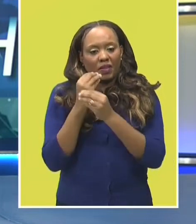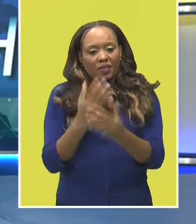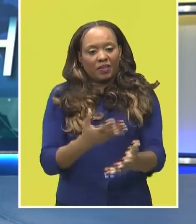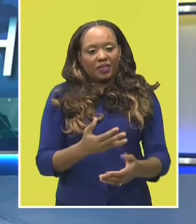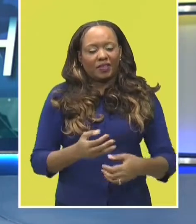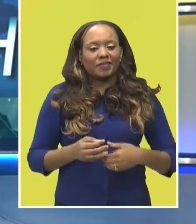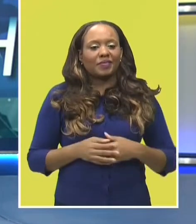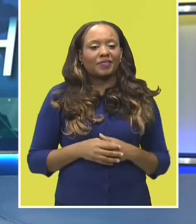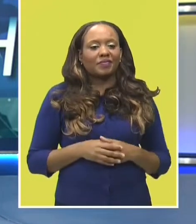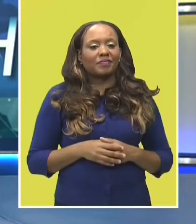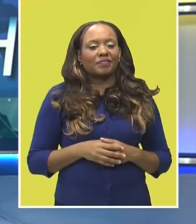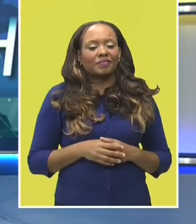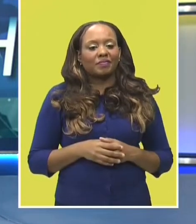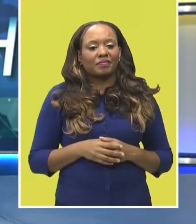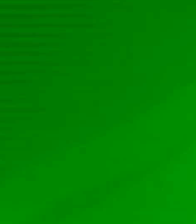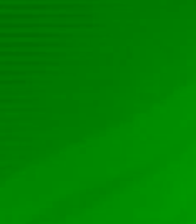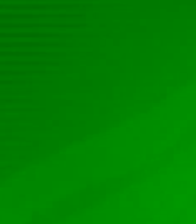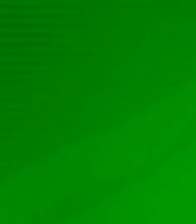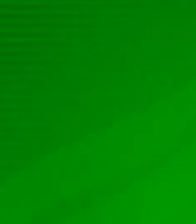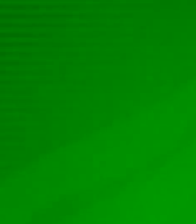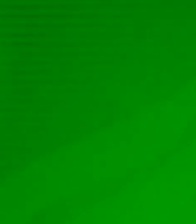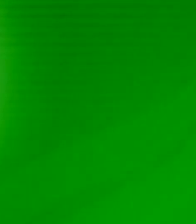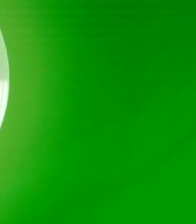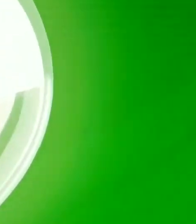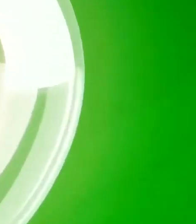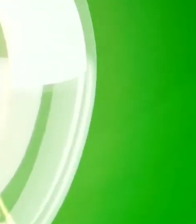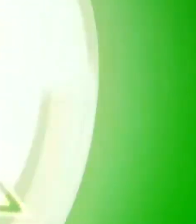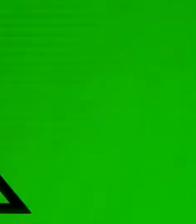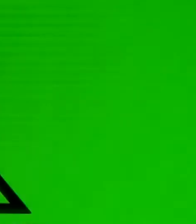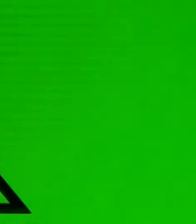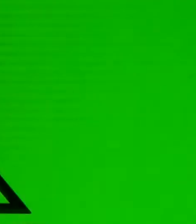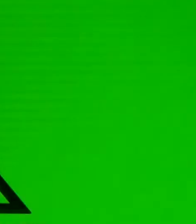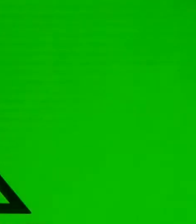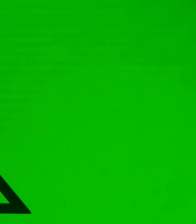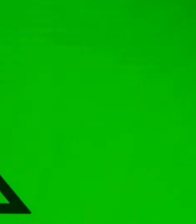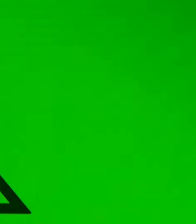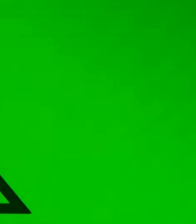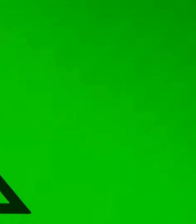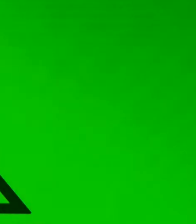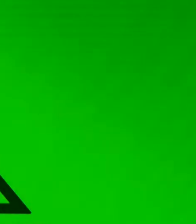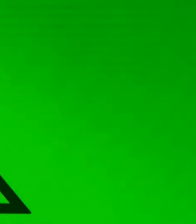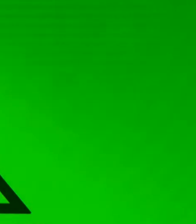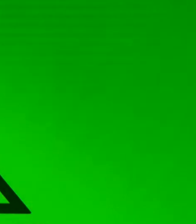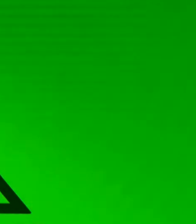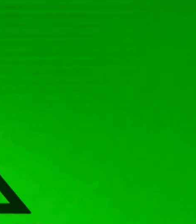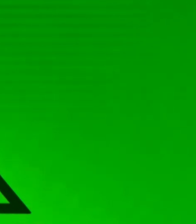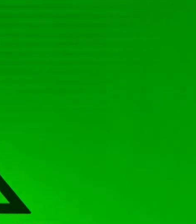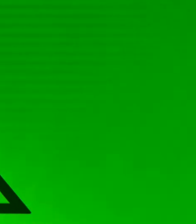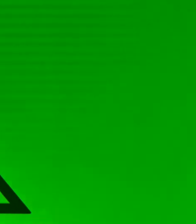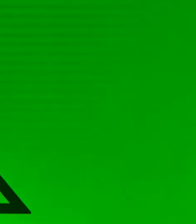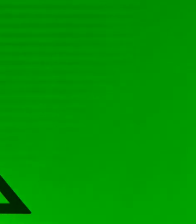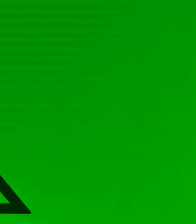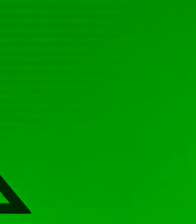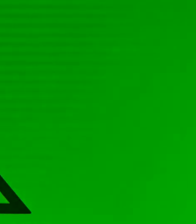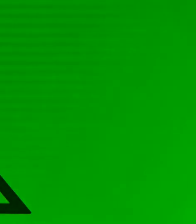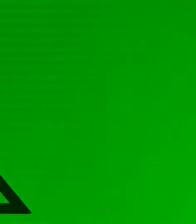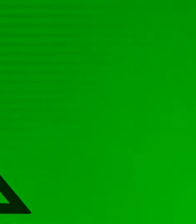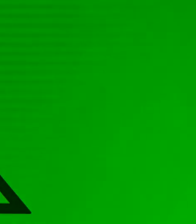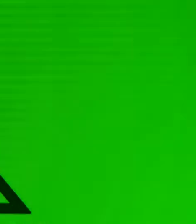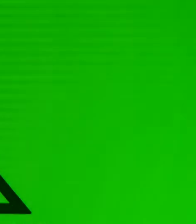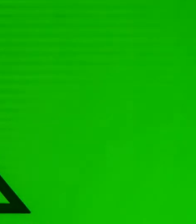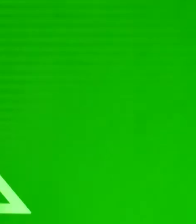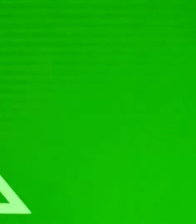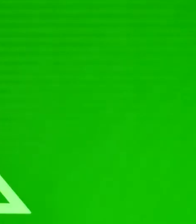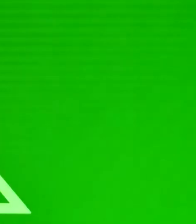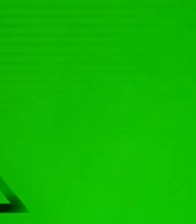General Insurance. This tip of the day is brought to you by Cooperators General Insurance Company Limited. Insurance the way